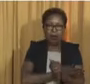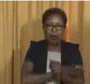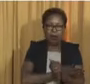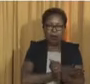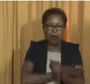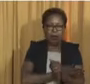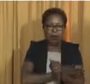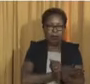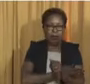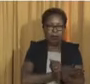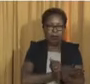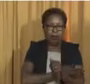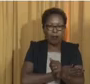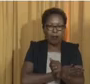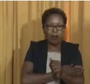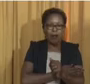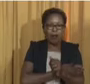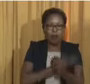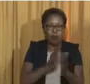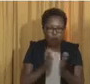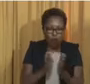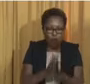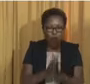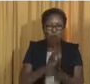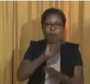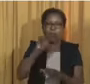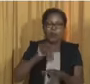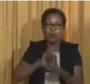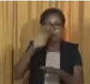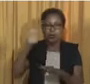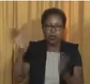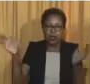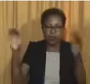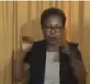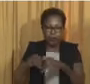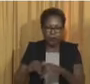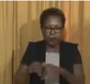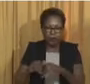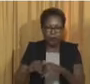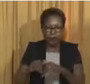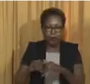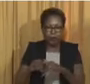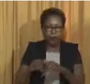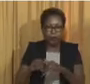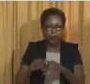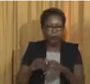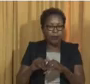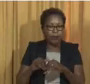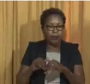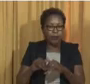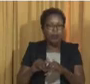beyond the legislative's power to amend the Constitution. In effect,